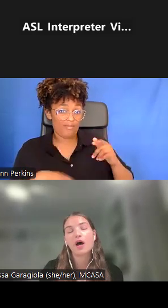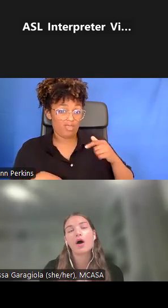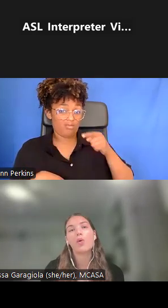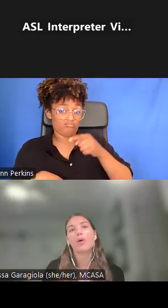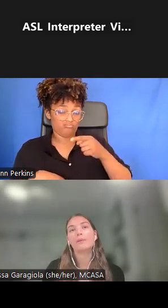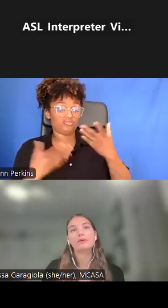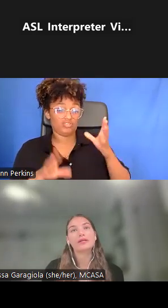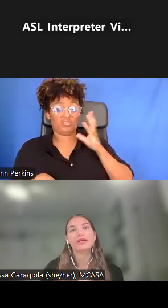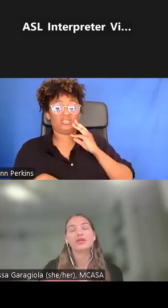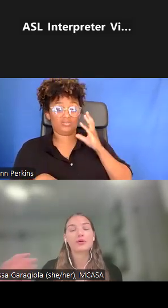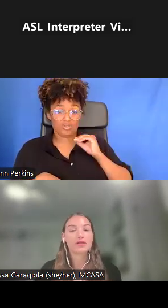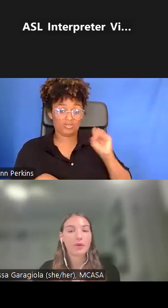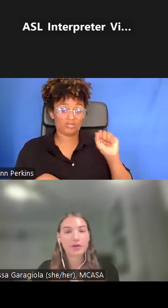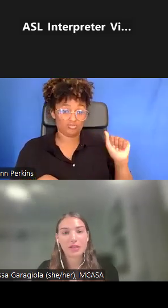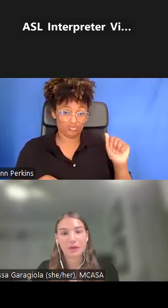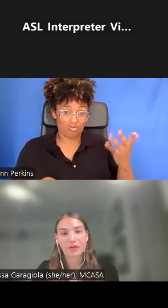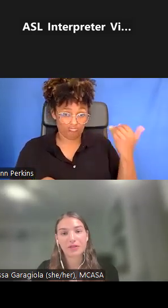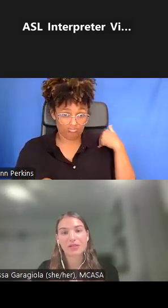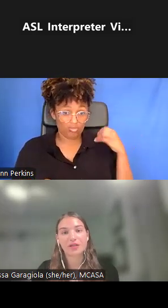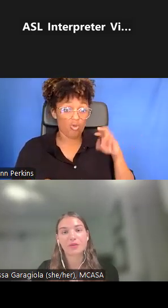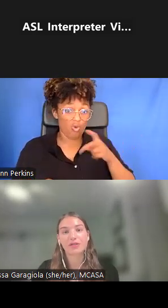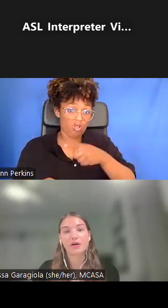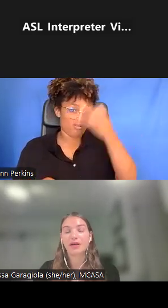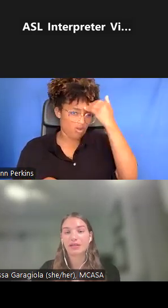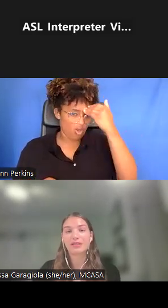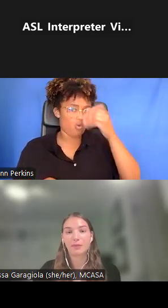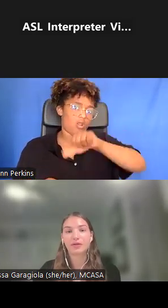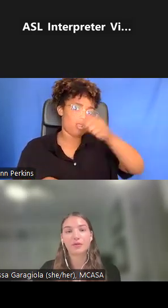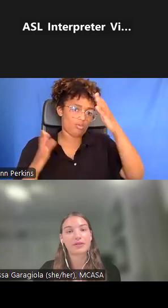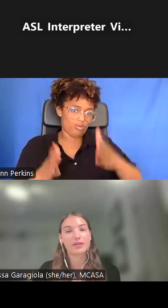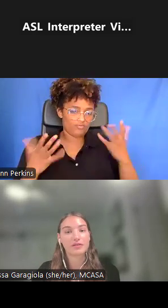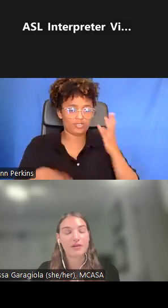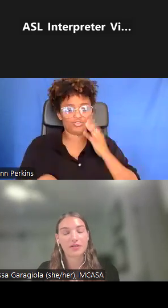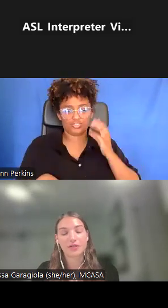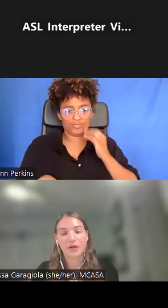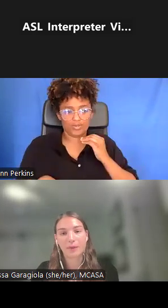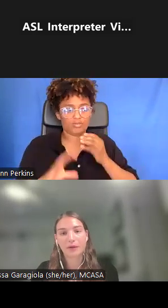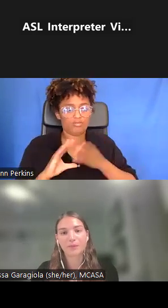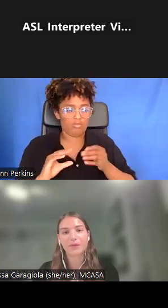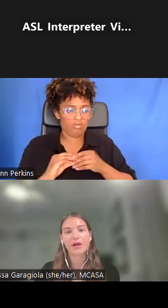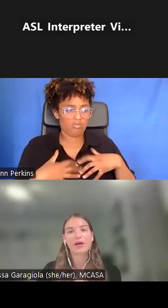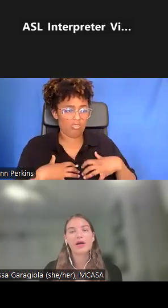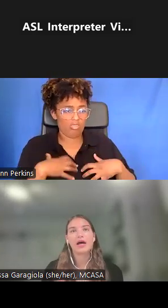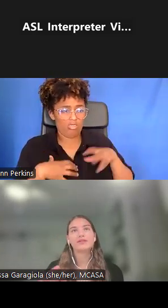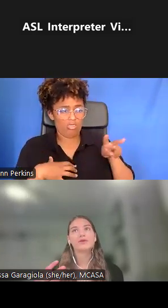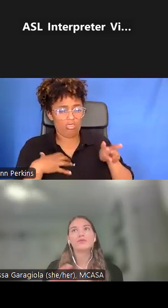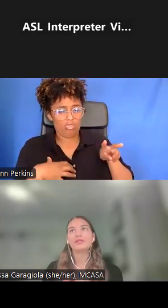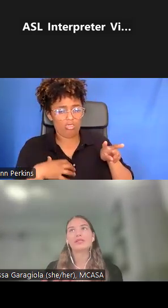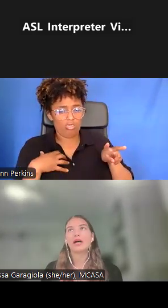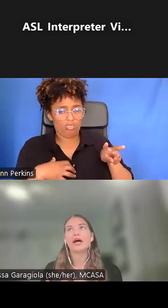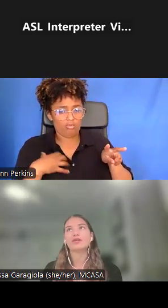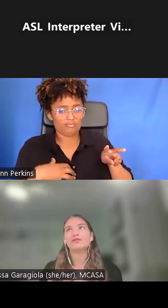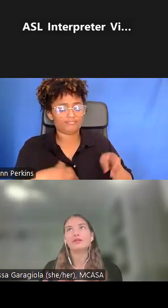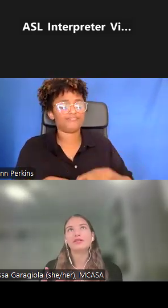themselves, or maybe because they know someone who's experienced a sexual assault and it's similar to what the survivor is describing. And so